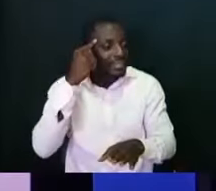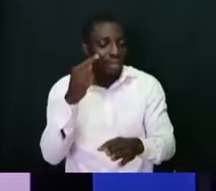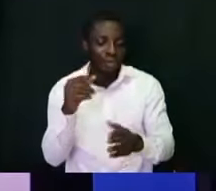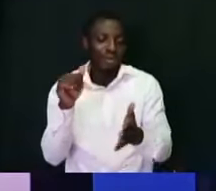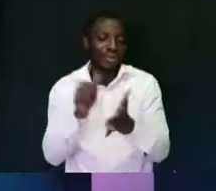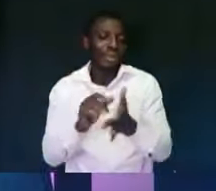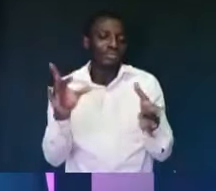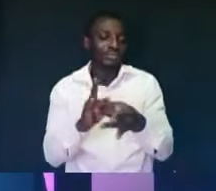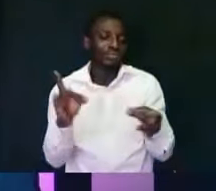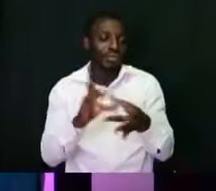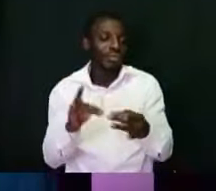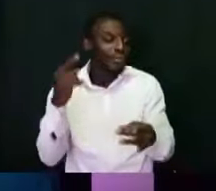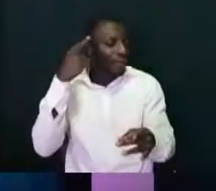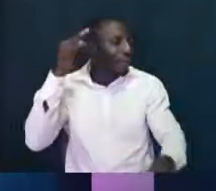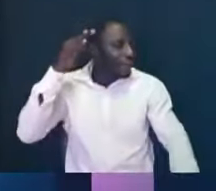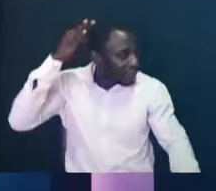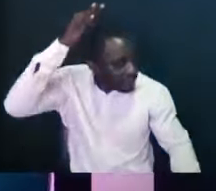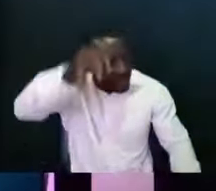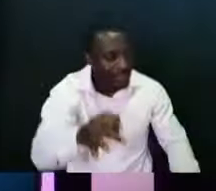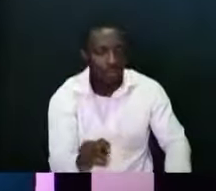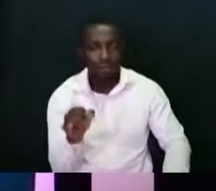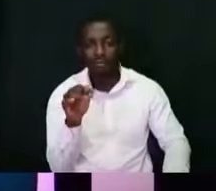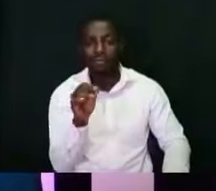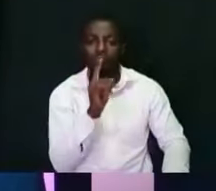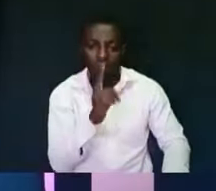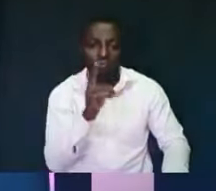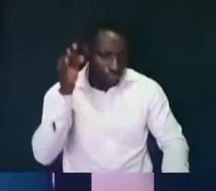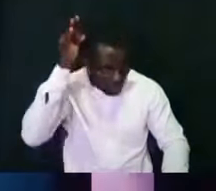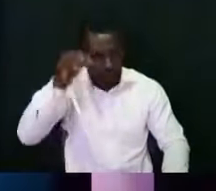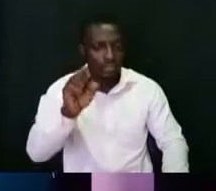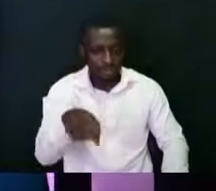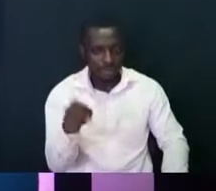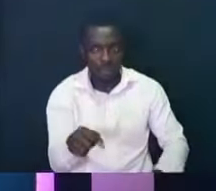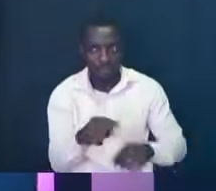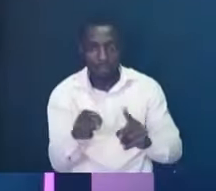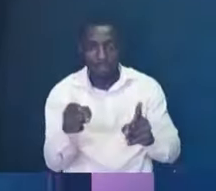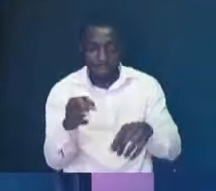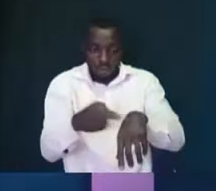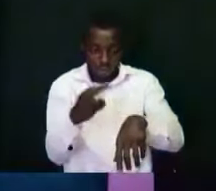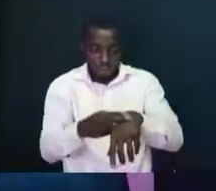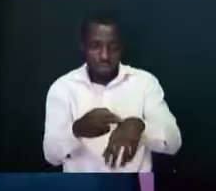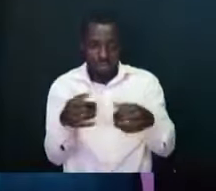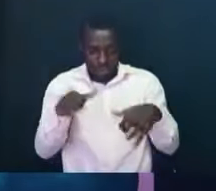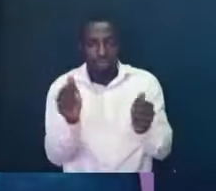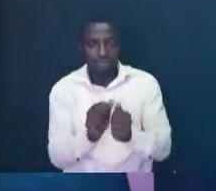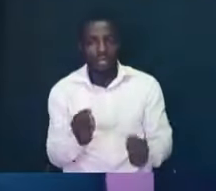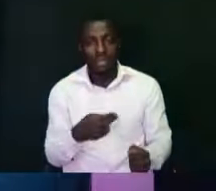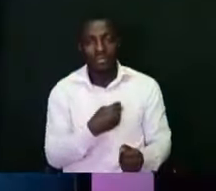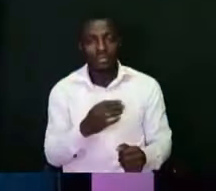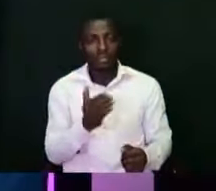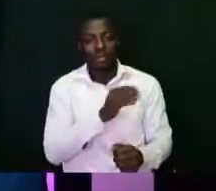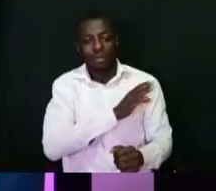in the future. It is in the future. But the rock is still with us.